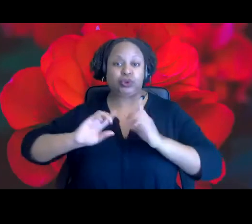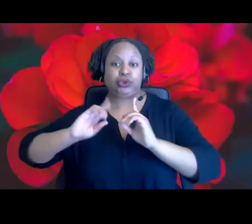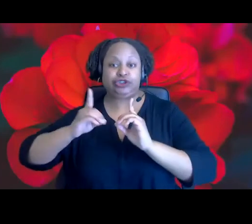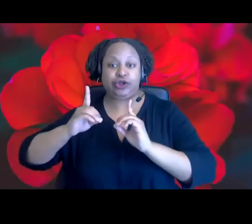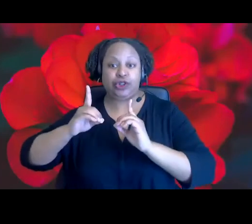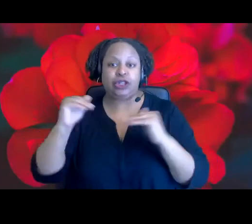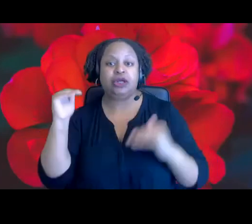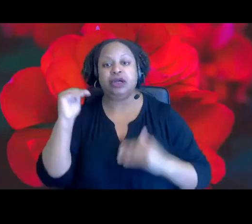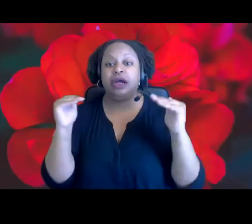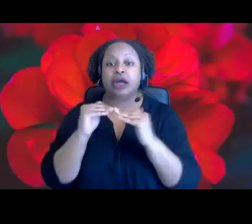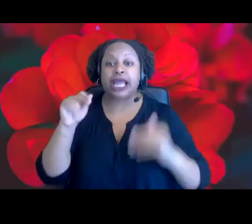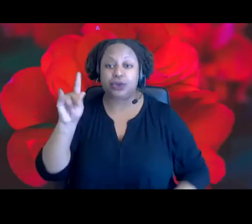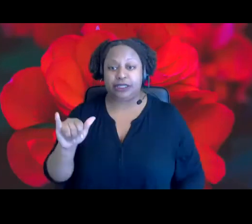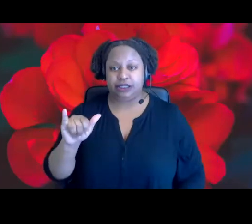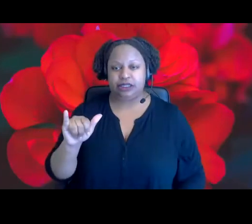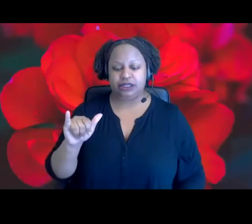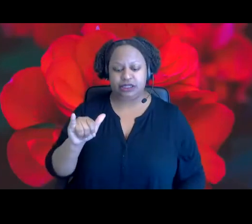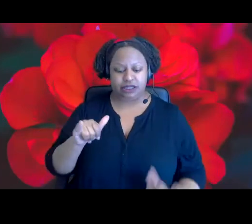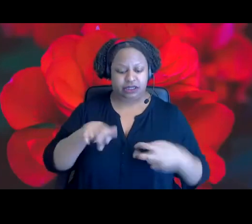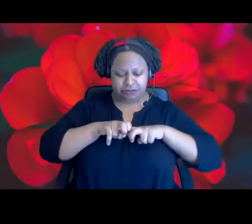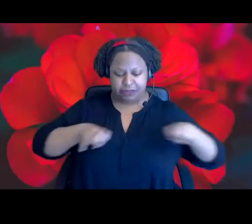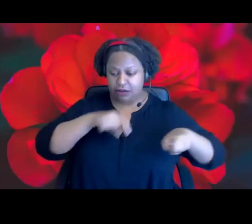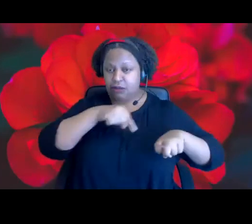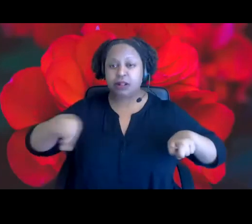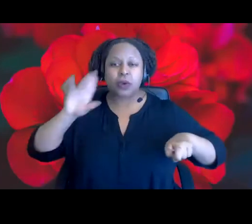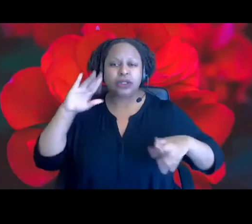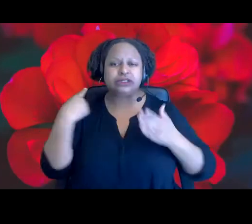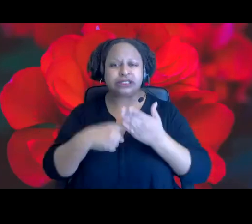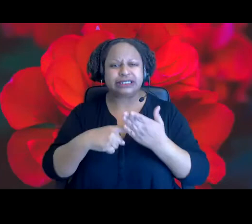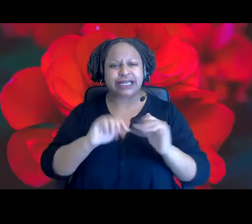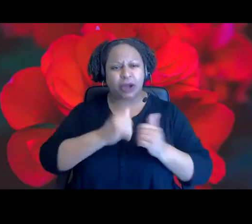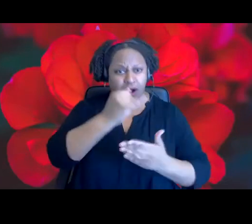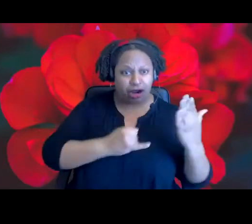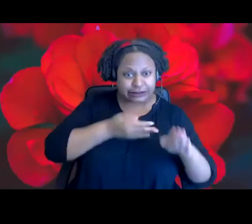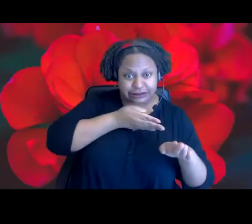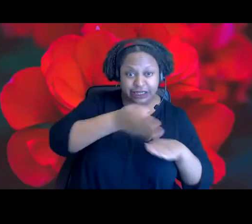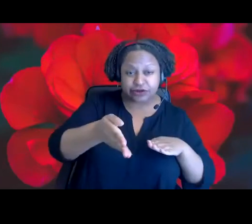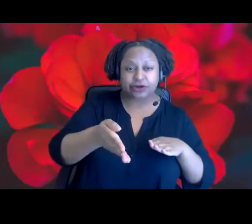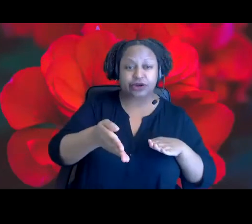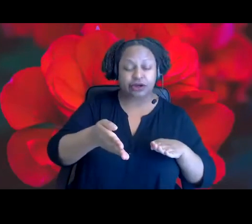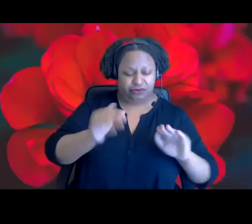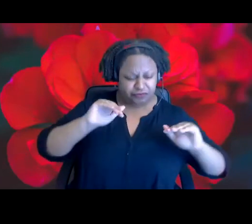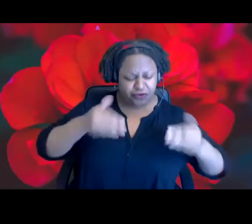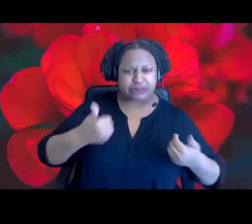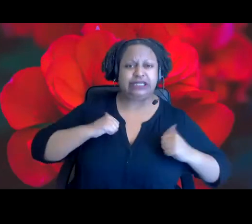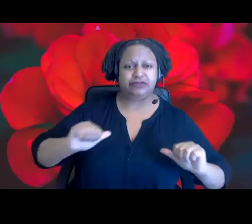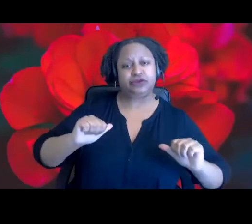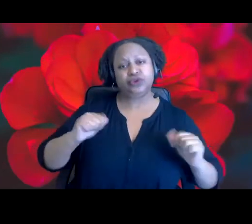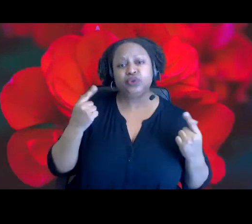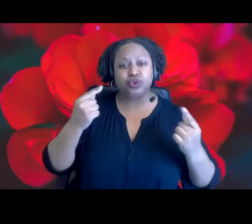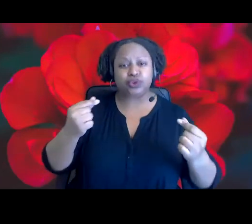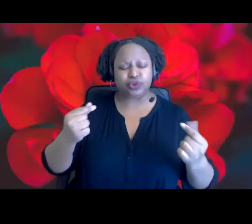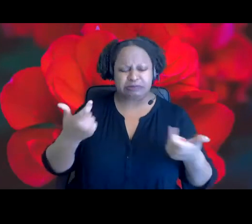its efforts on the massive shift of virtual modes of creation and delivery, and the ways that this has